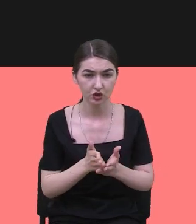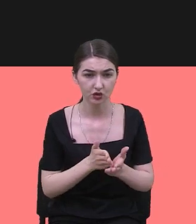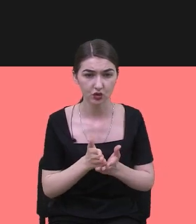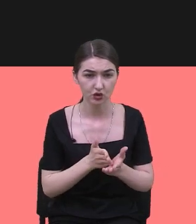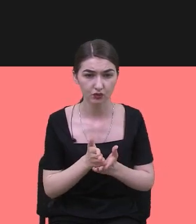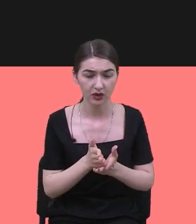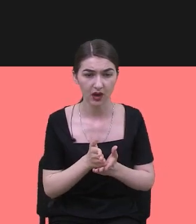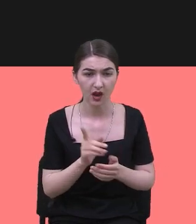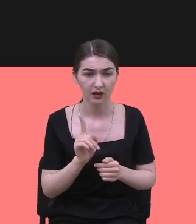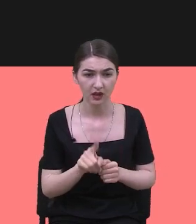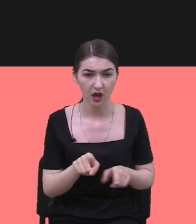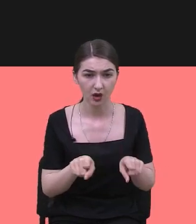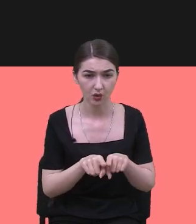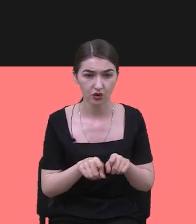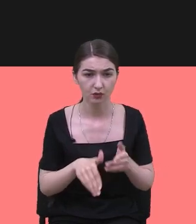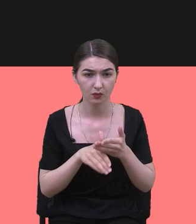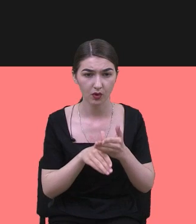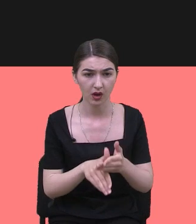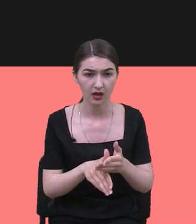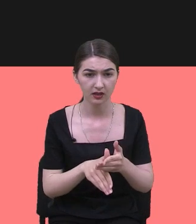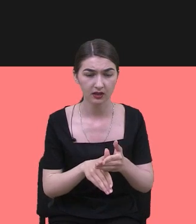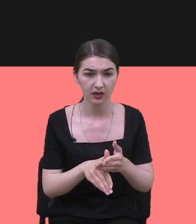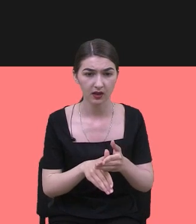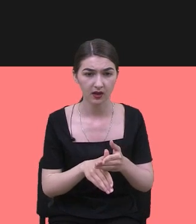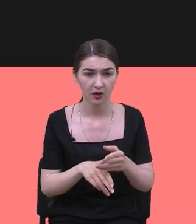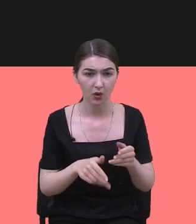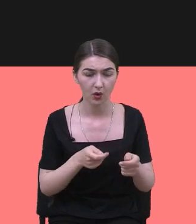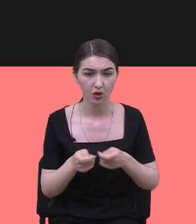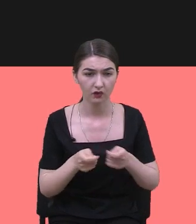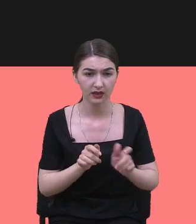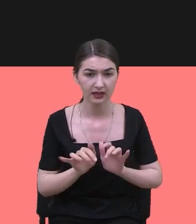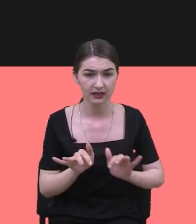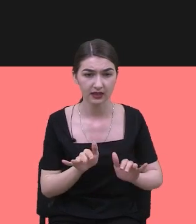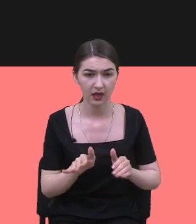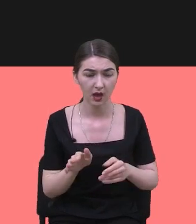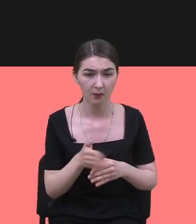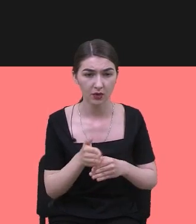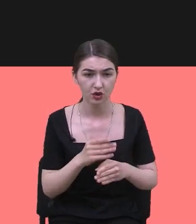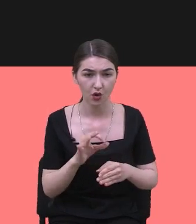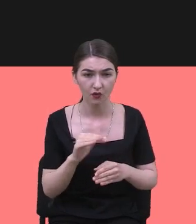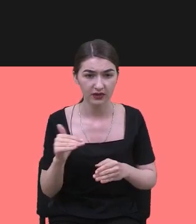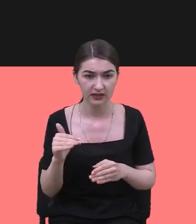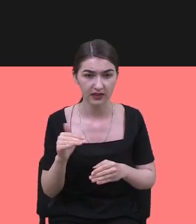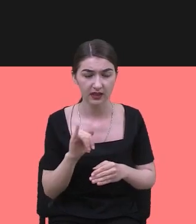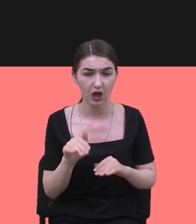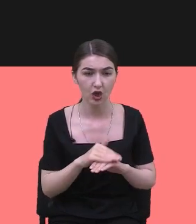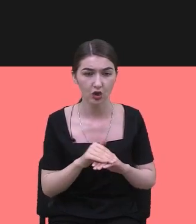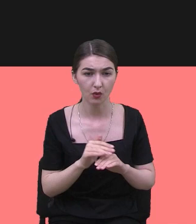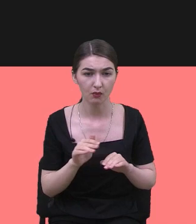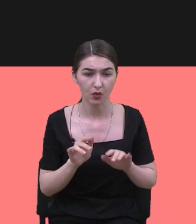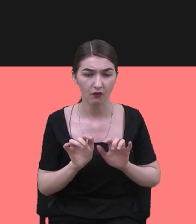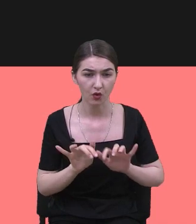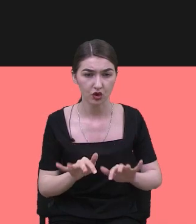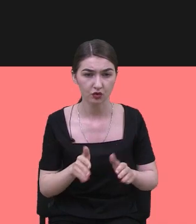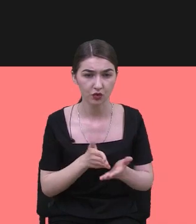to effectively coordinate the efforts of volunteer medical aid